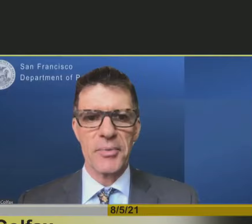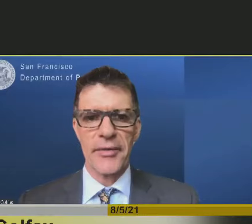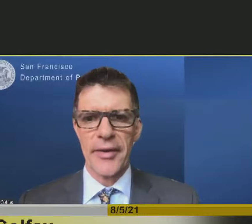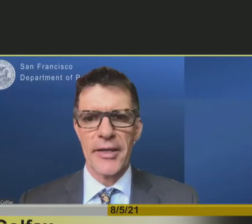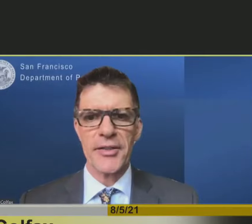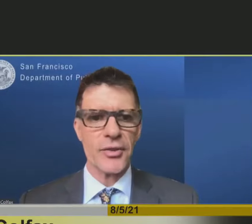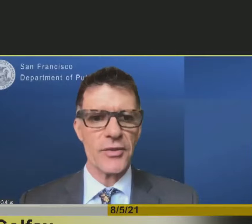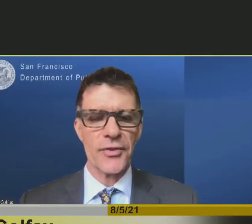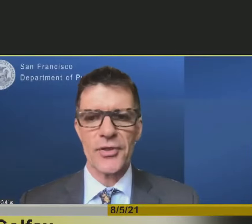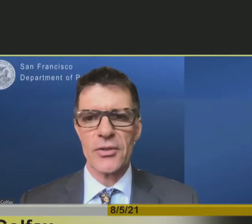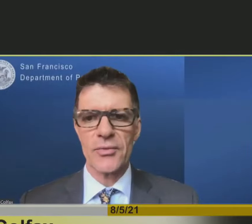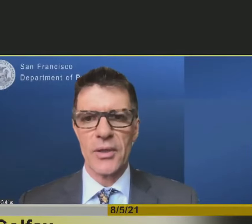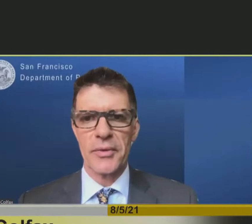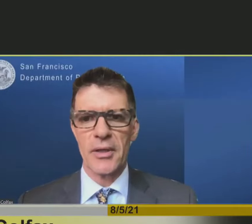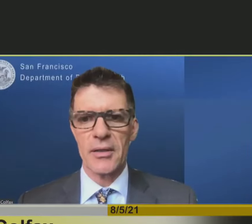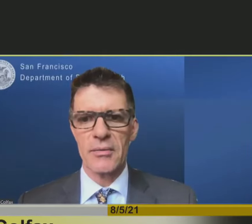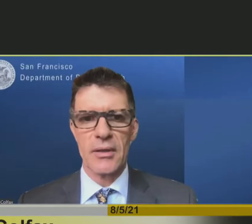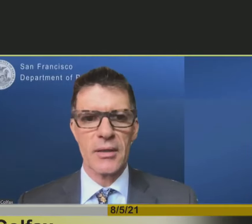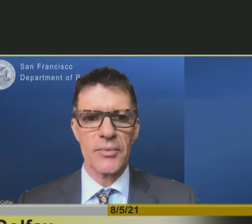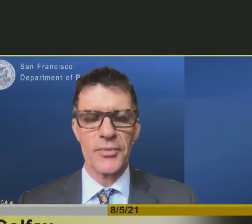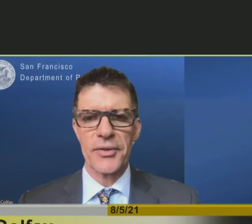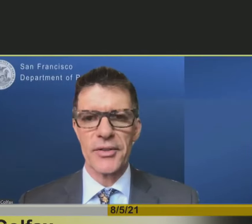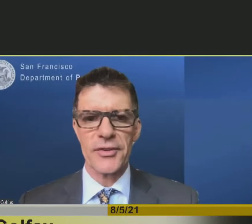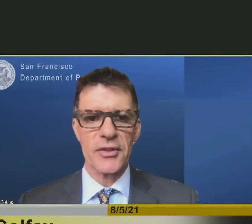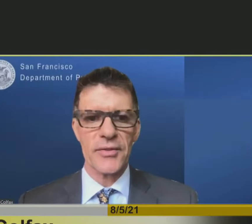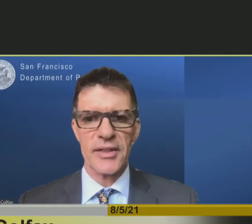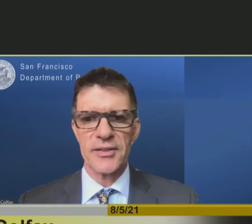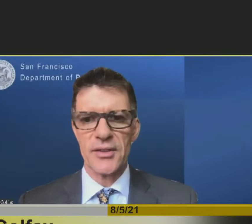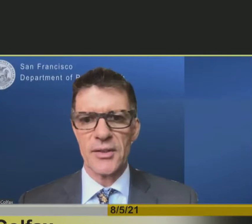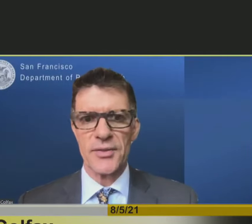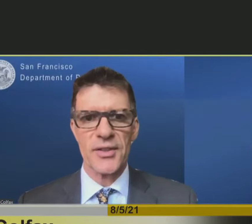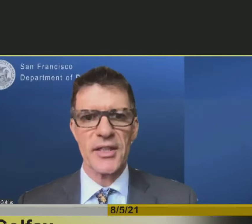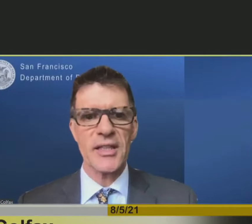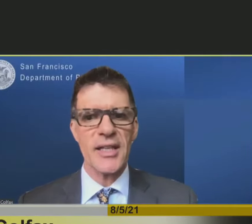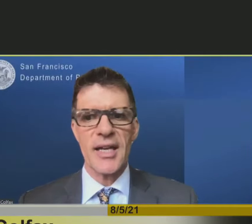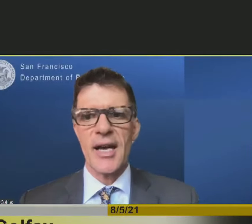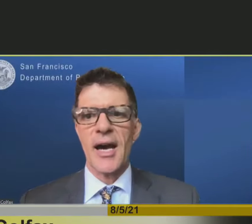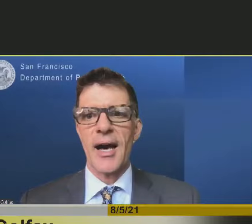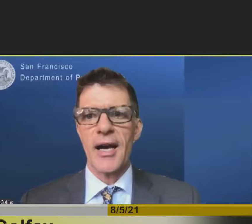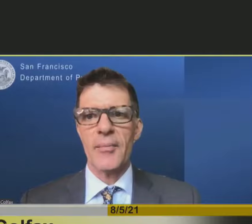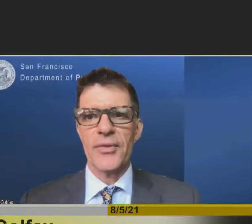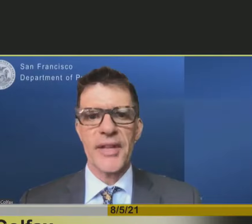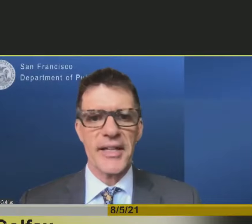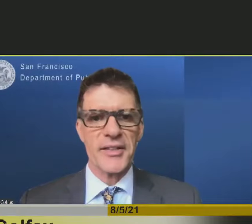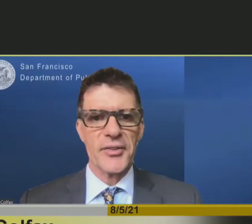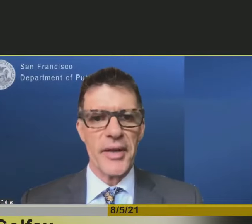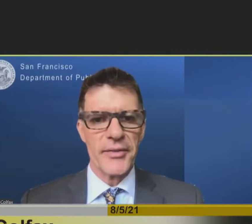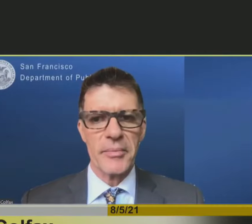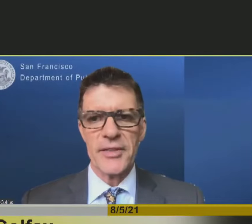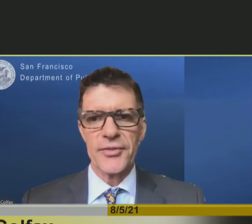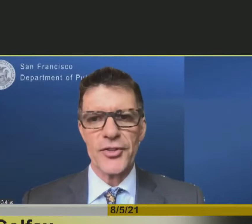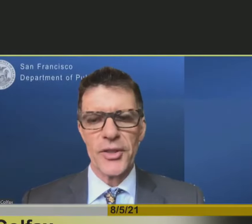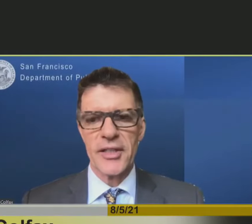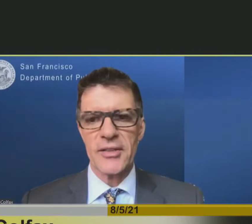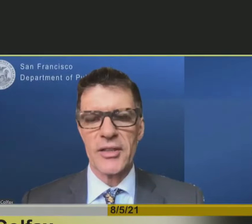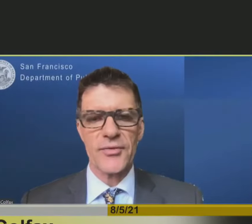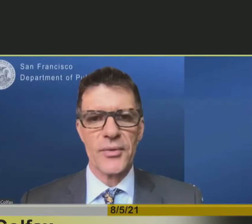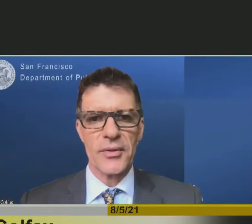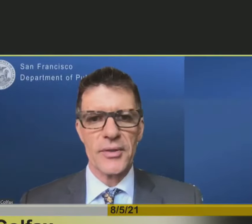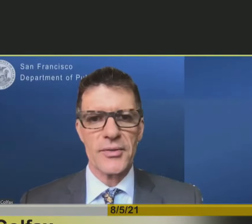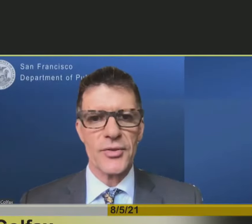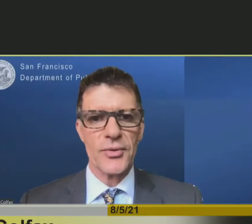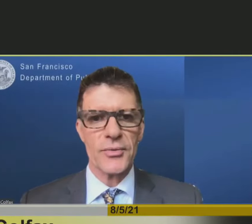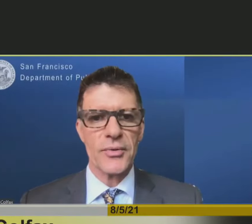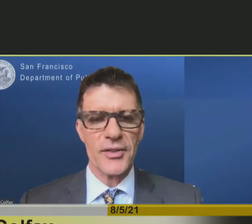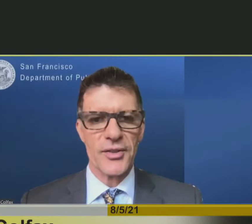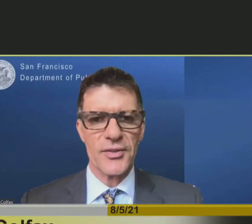to provide an overview of where we are with regard to COVID-19 in our city. Thank you, everybody, for joining. Looking